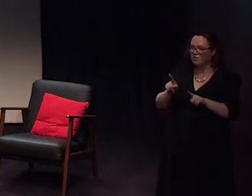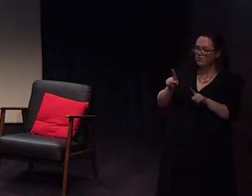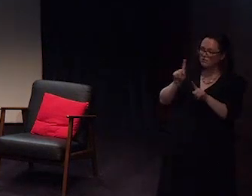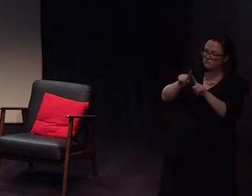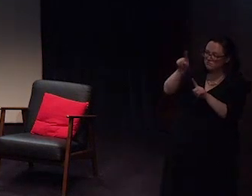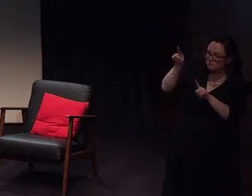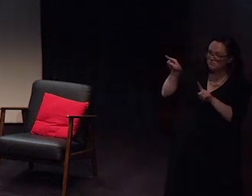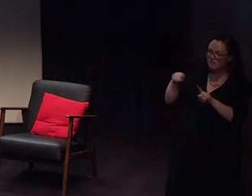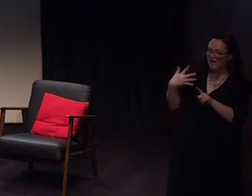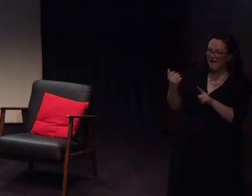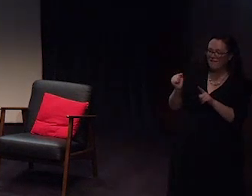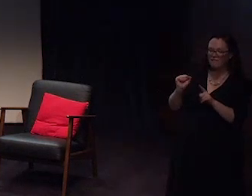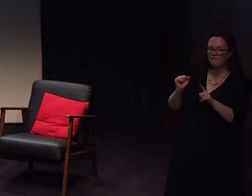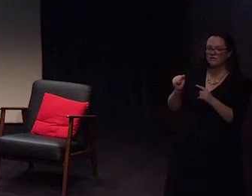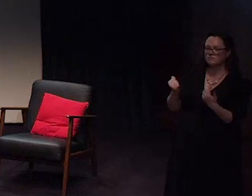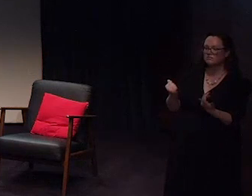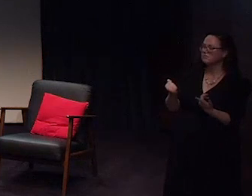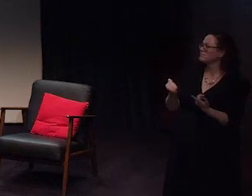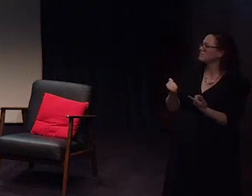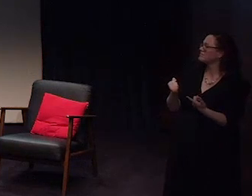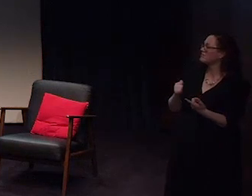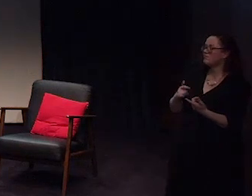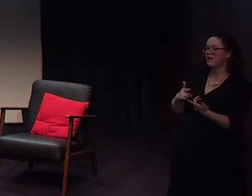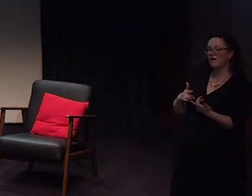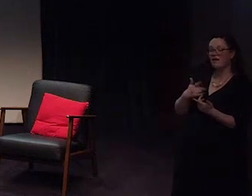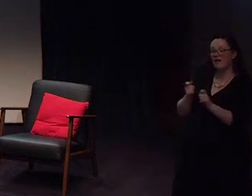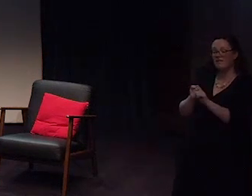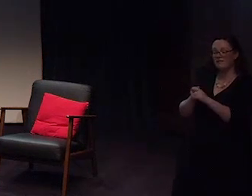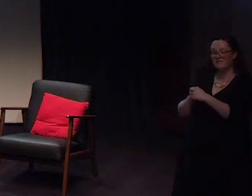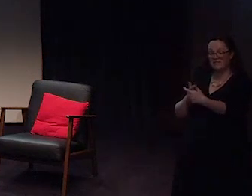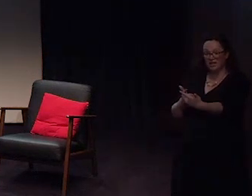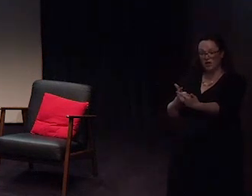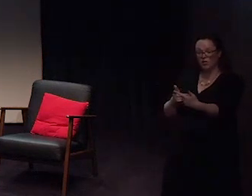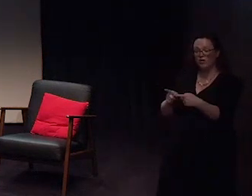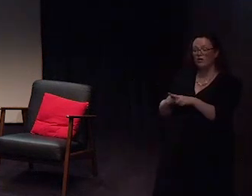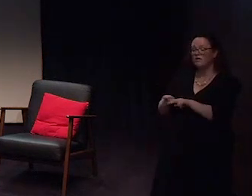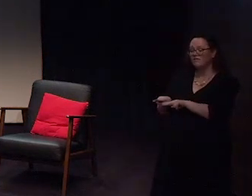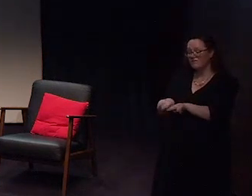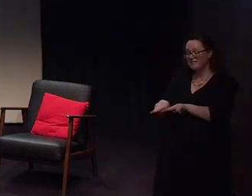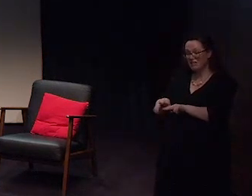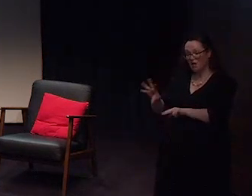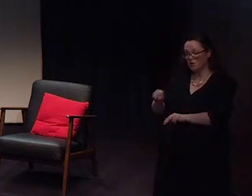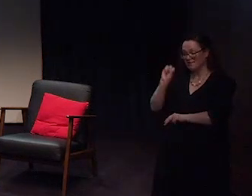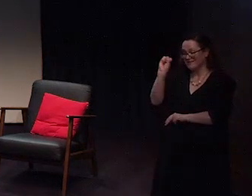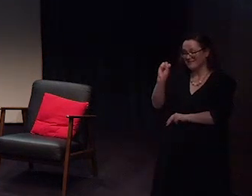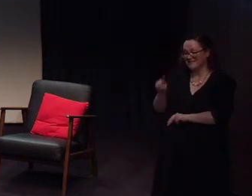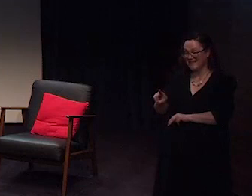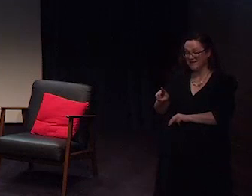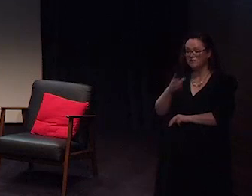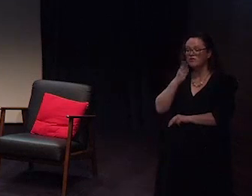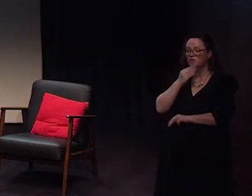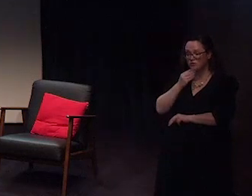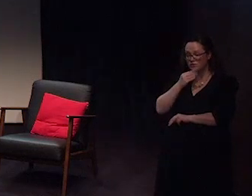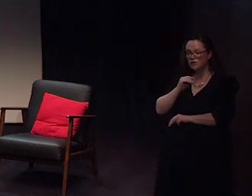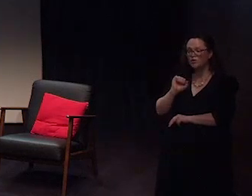via artificial intelligence. The live video and the sending of demonstration video is very useful for the remote assistance